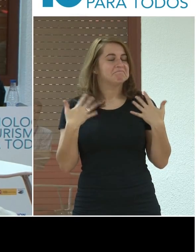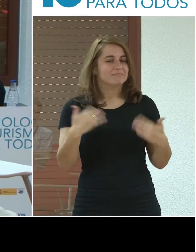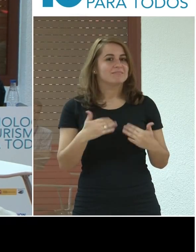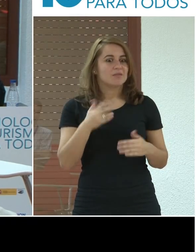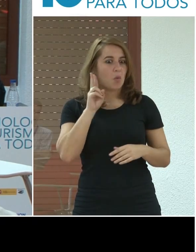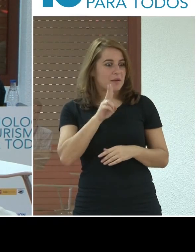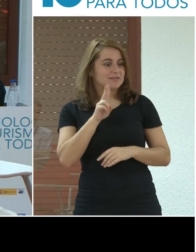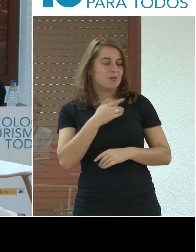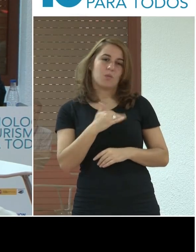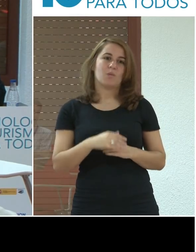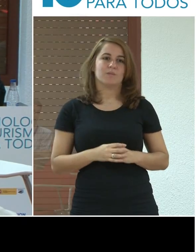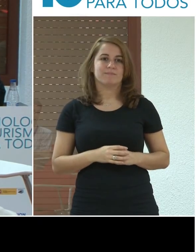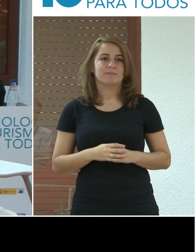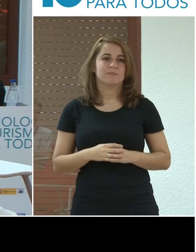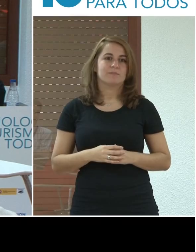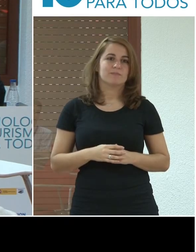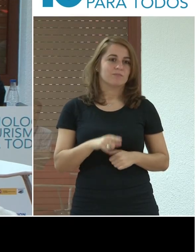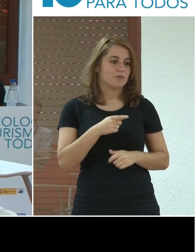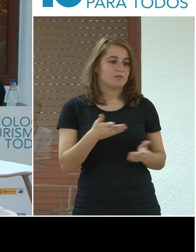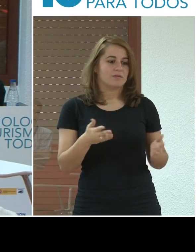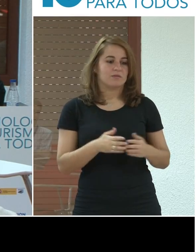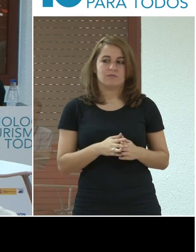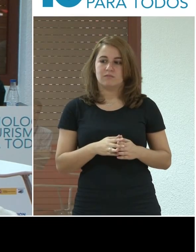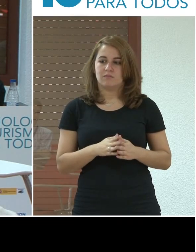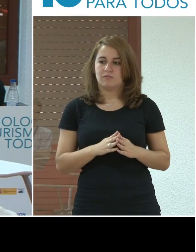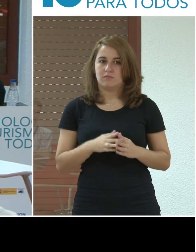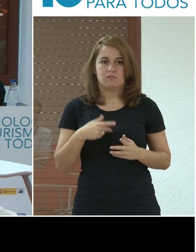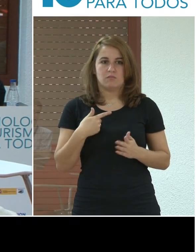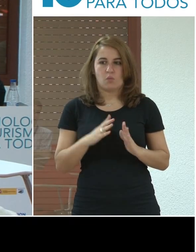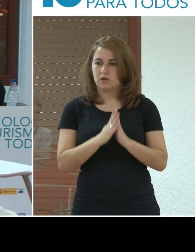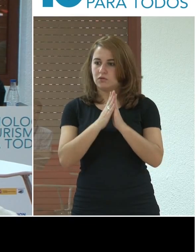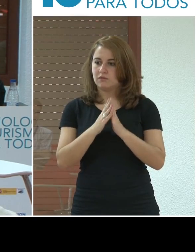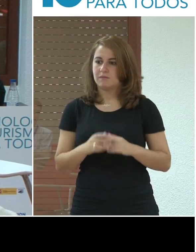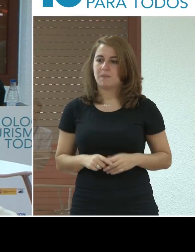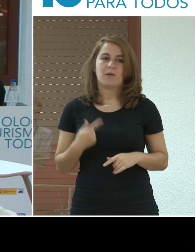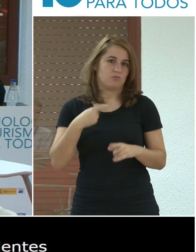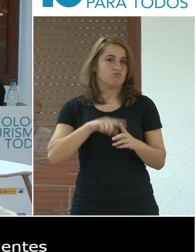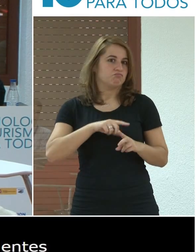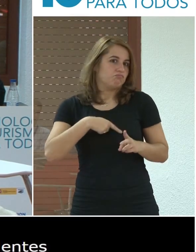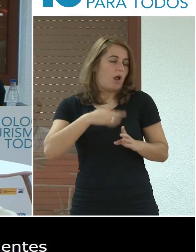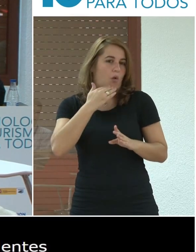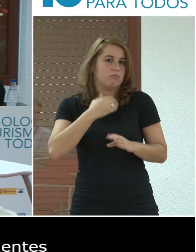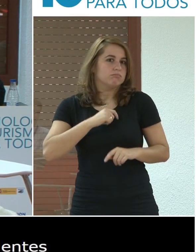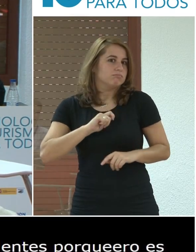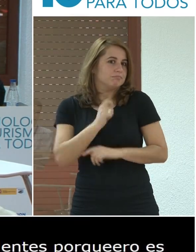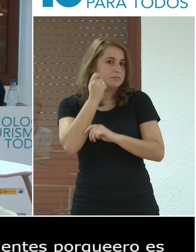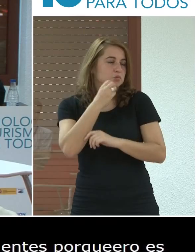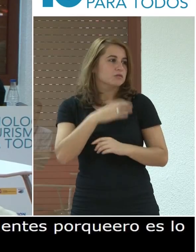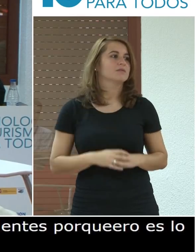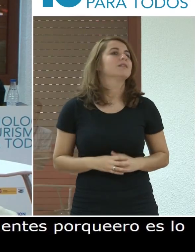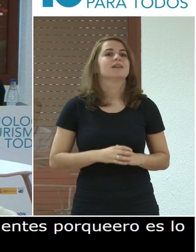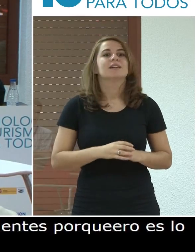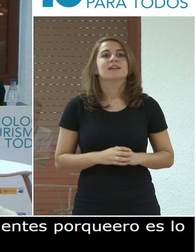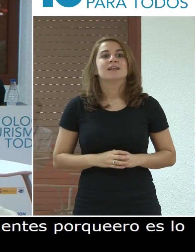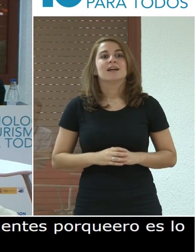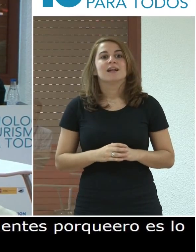It's surprising when you see it, because this is a big jump forward. But